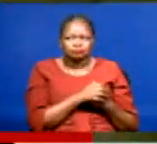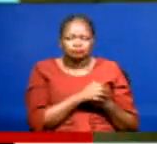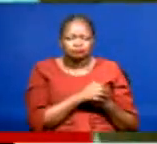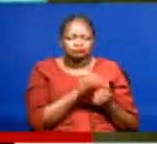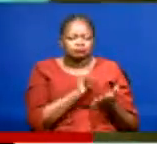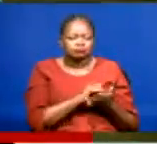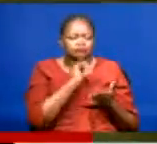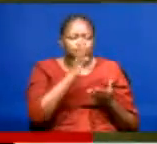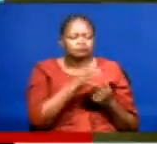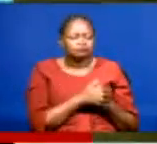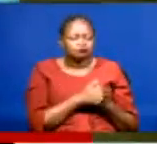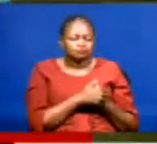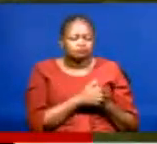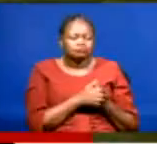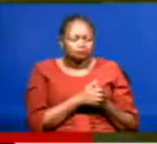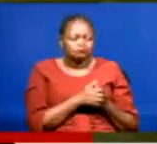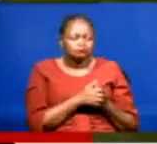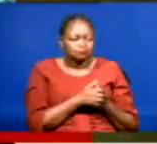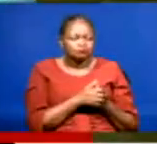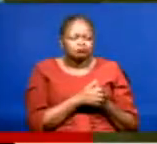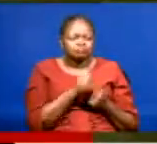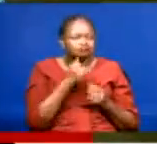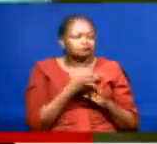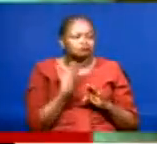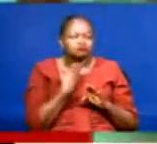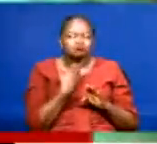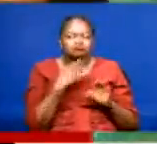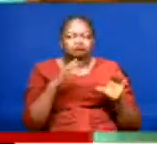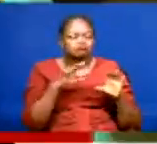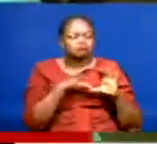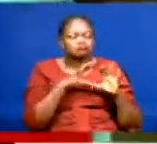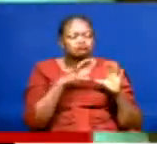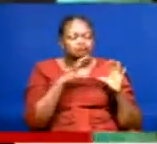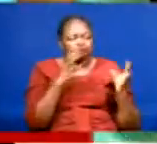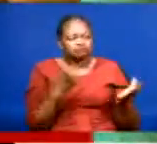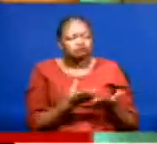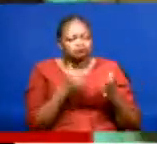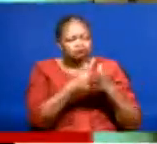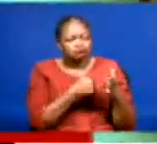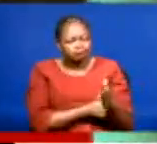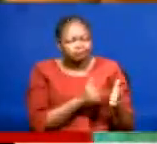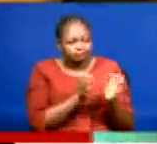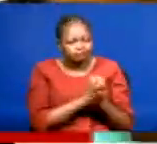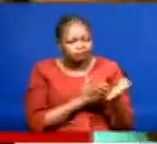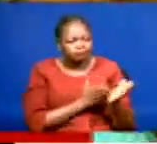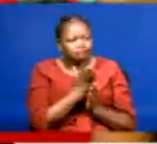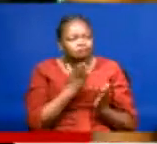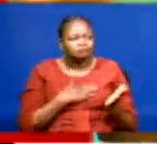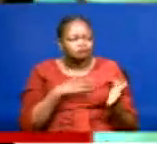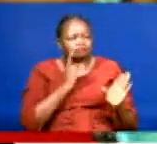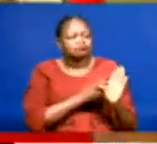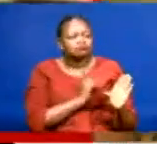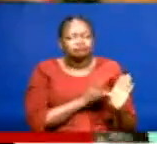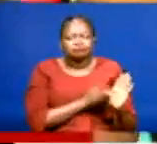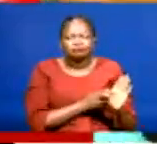make an history in Kenya. It has never been brought here, the World Boxing Foundation. So through my participation